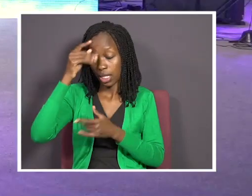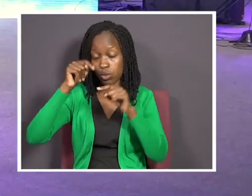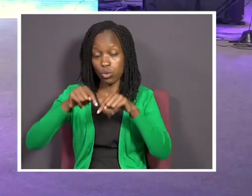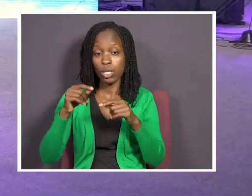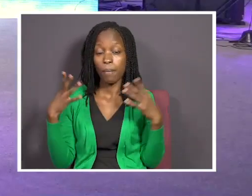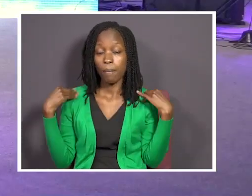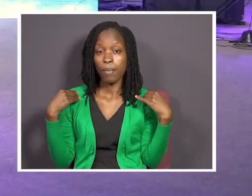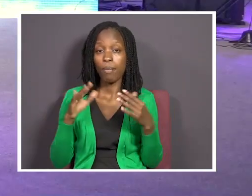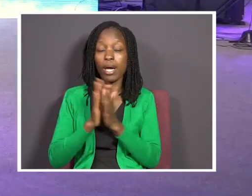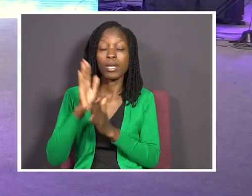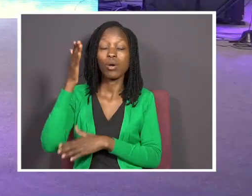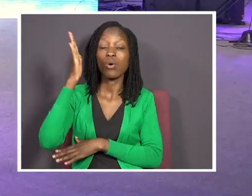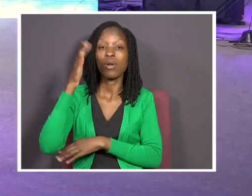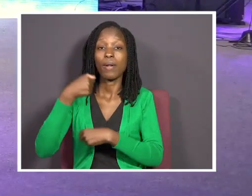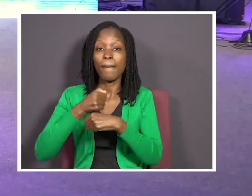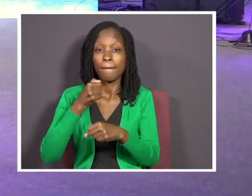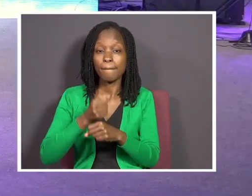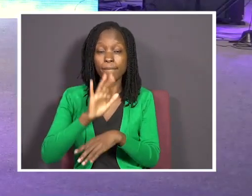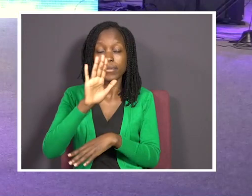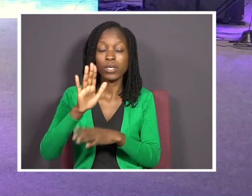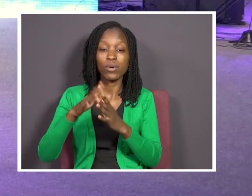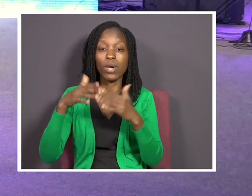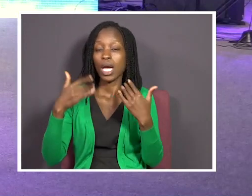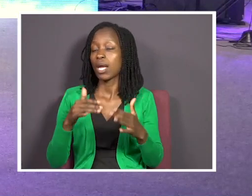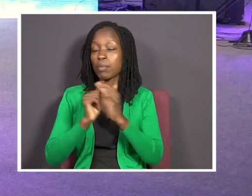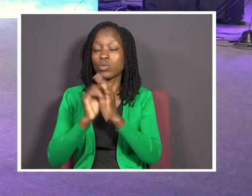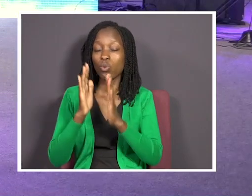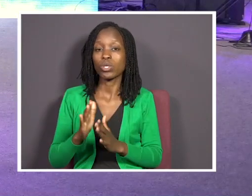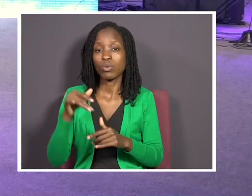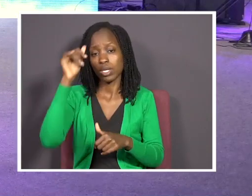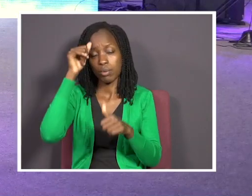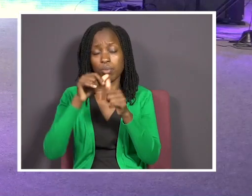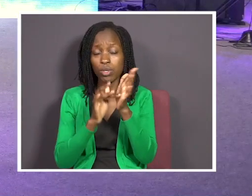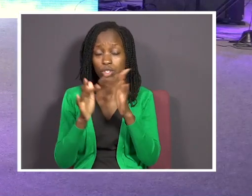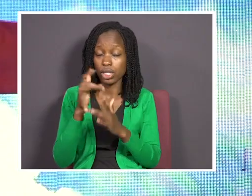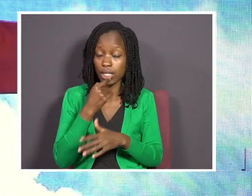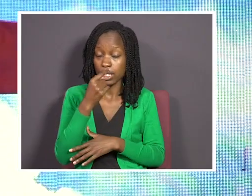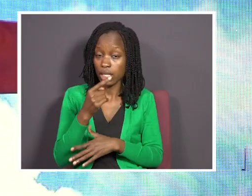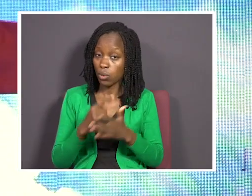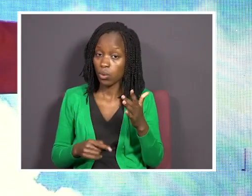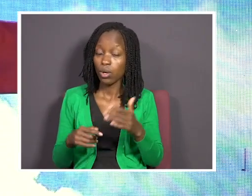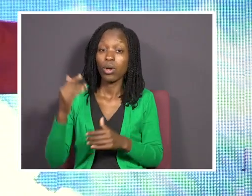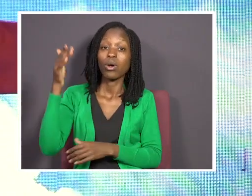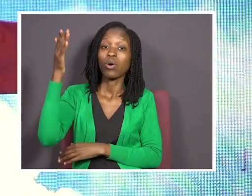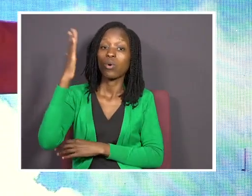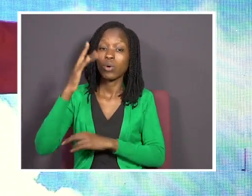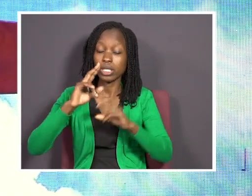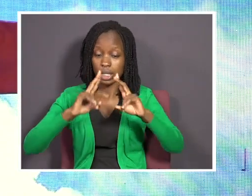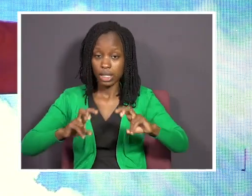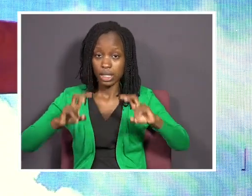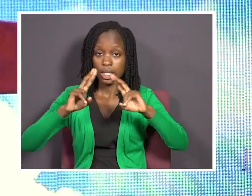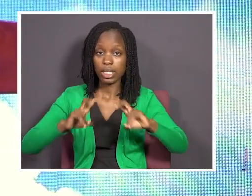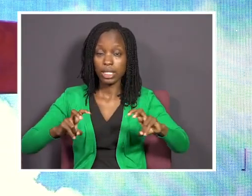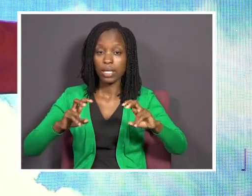practice it, and God will make you a great worshiper. Remember, Jesus said that God